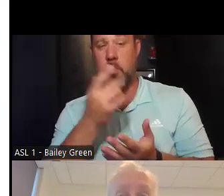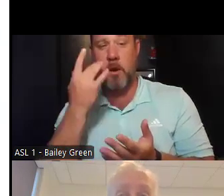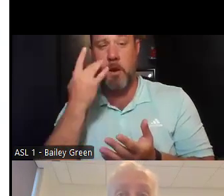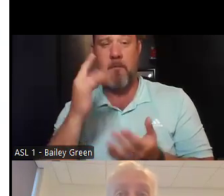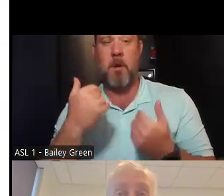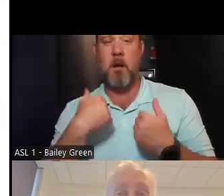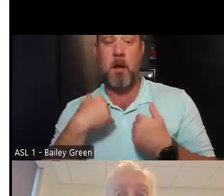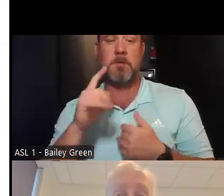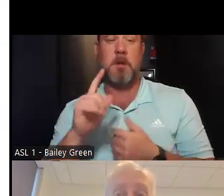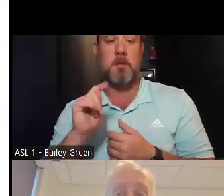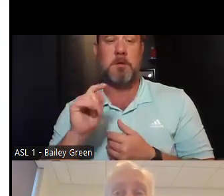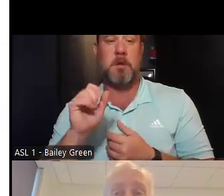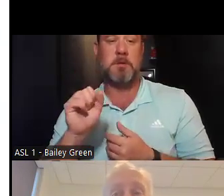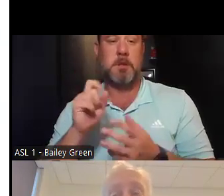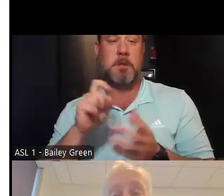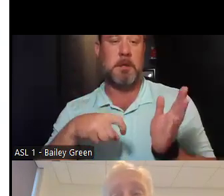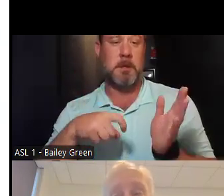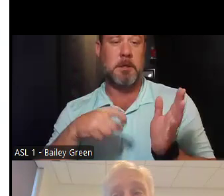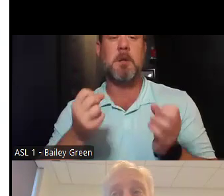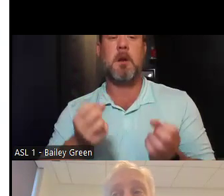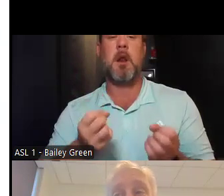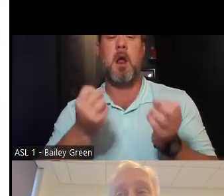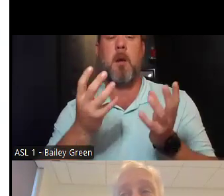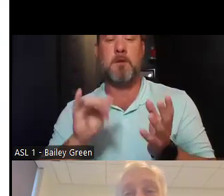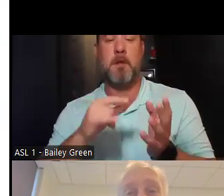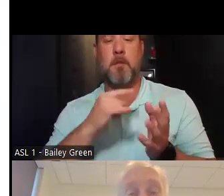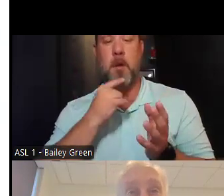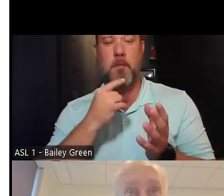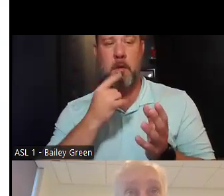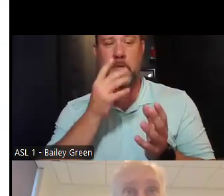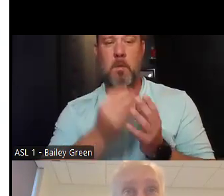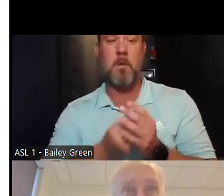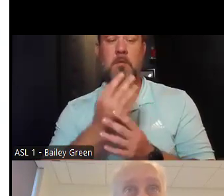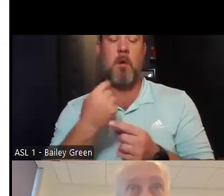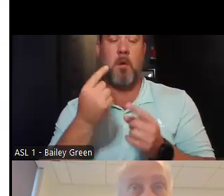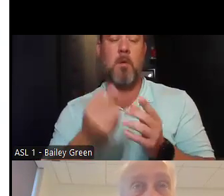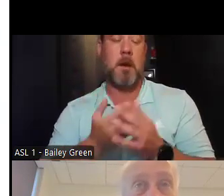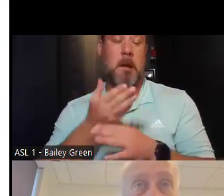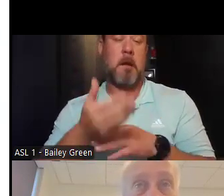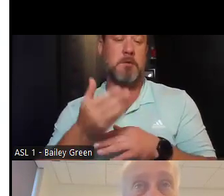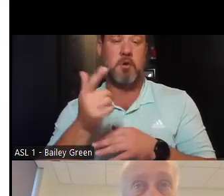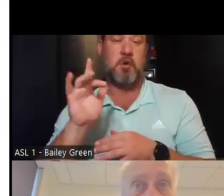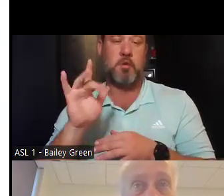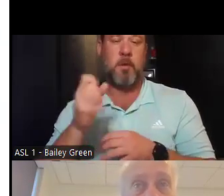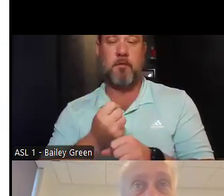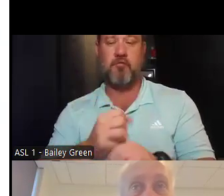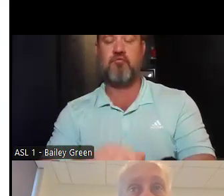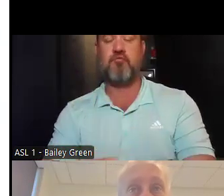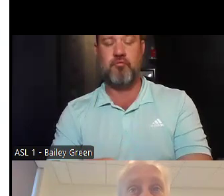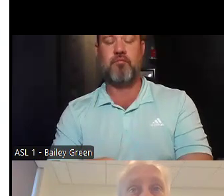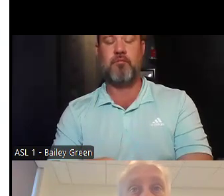has LTS needs? And then how much will that population grow over the next 25 years? Next slide,